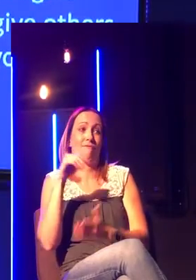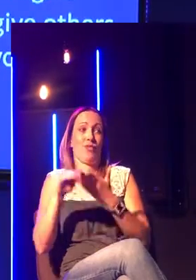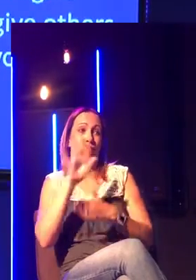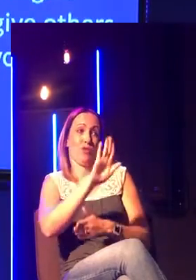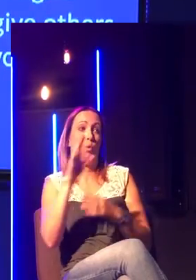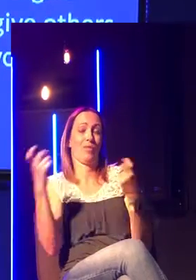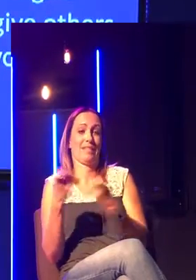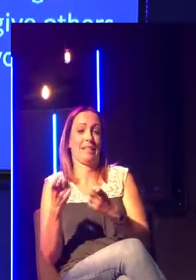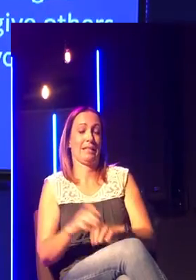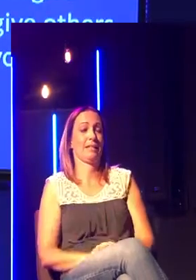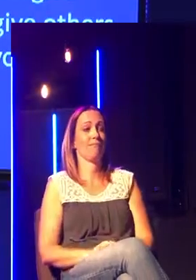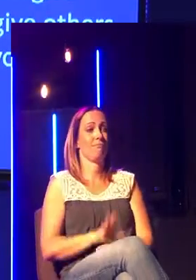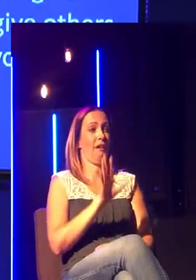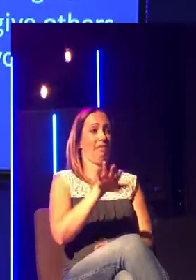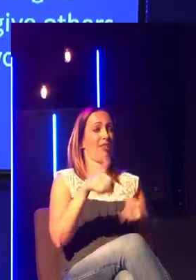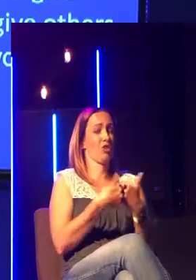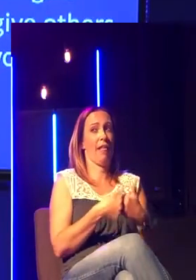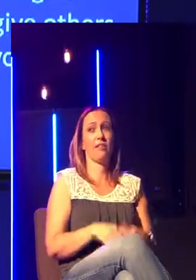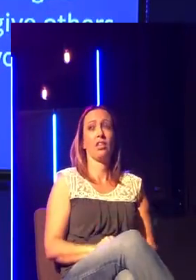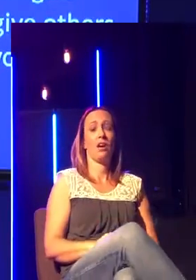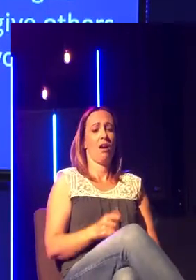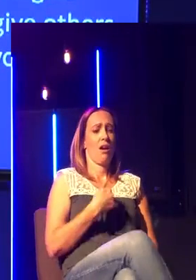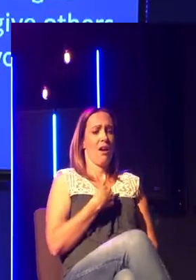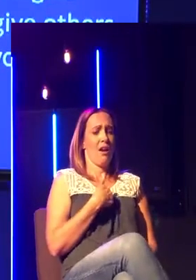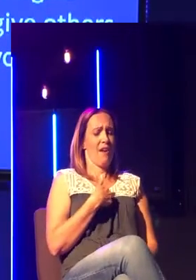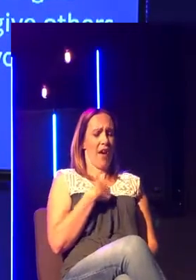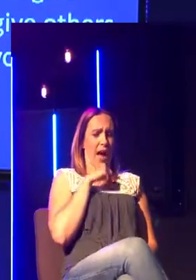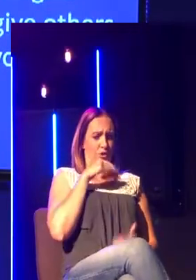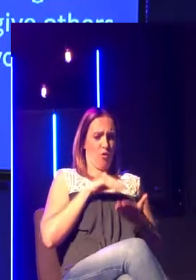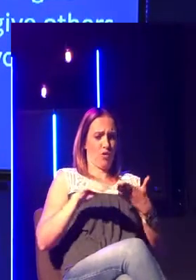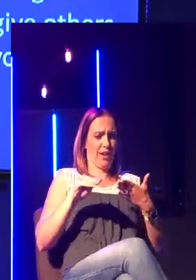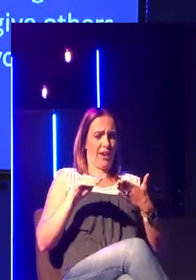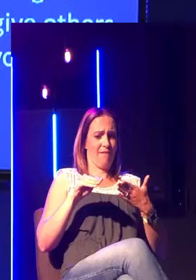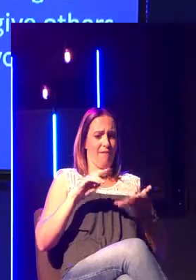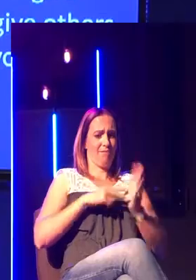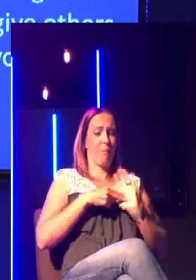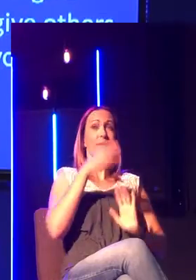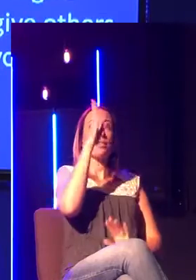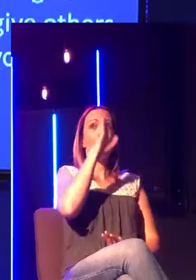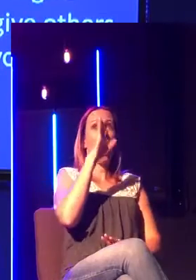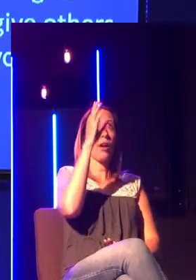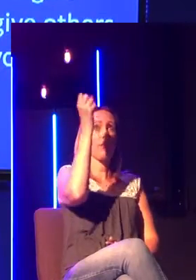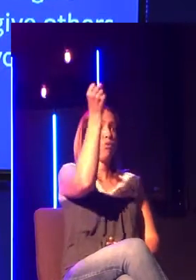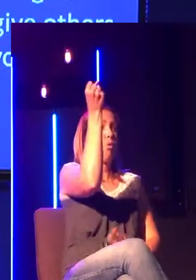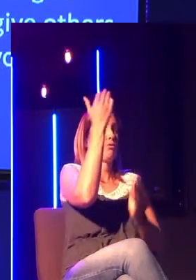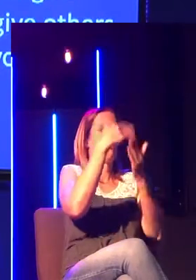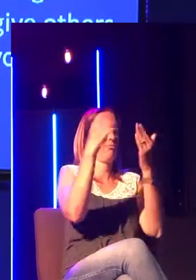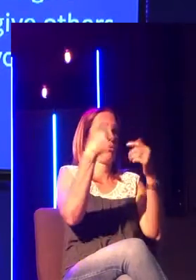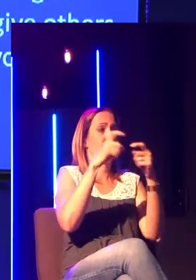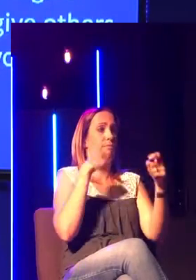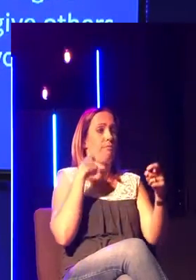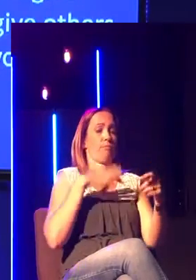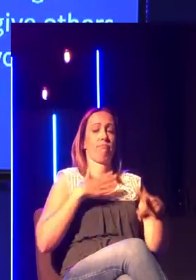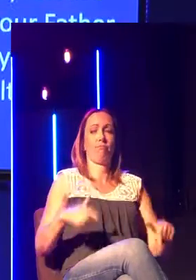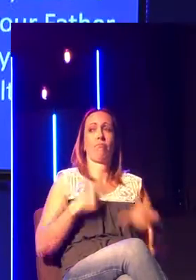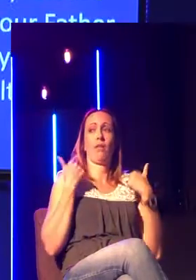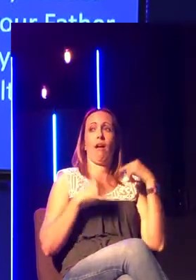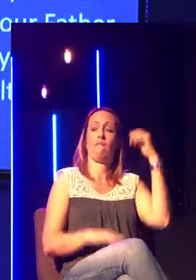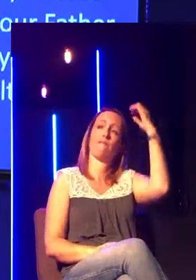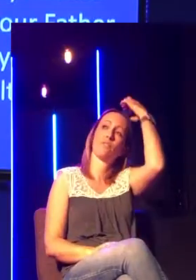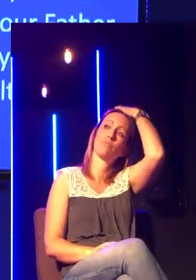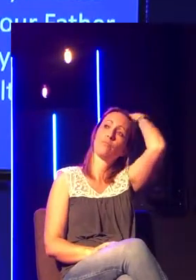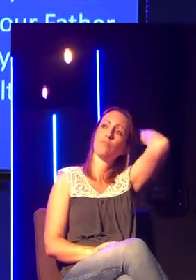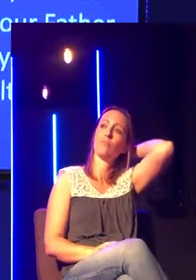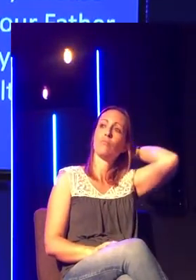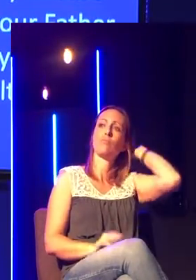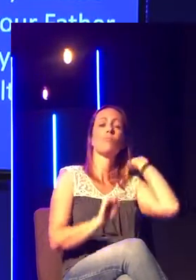is challenging. If I don't forgive, I'm withholding God from doing something in my life. Mark 11 says it like this, and whenever you